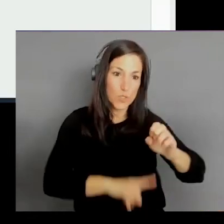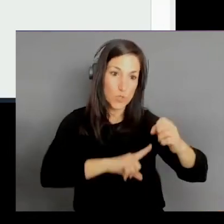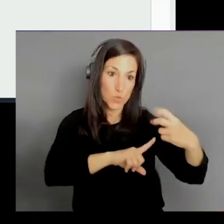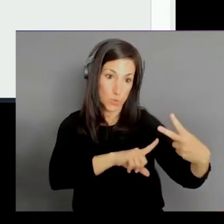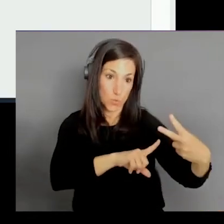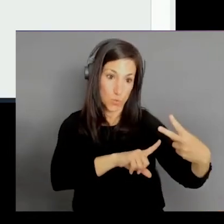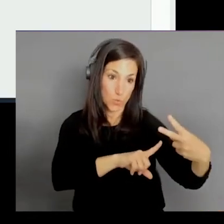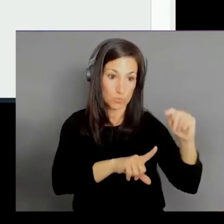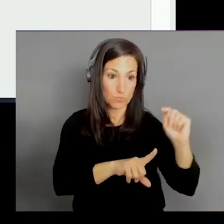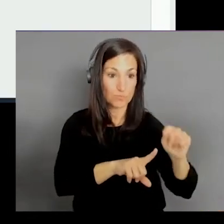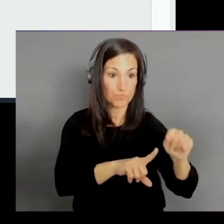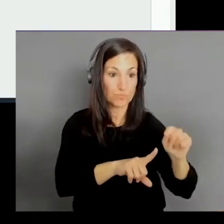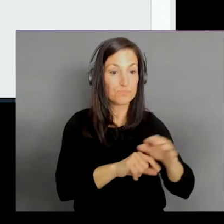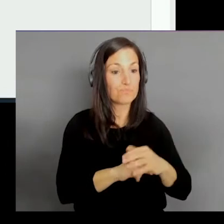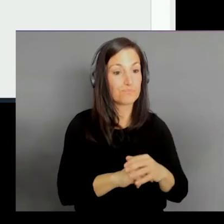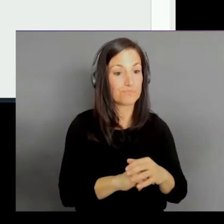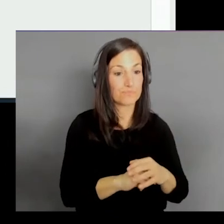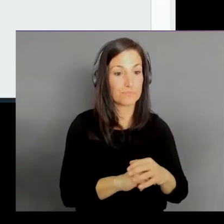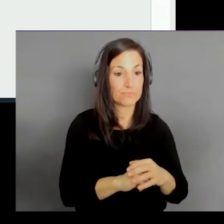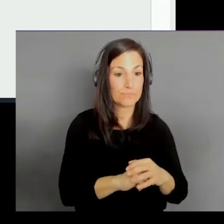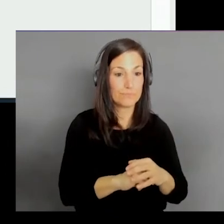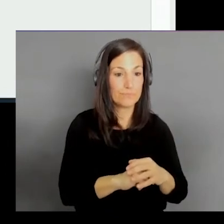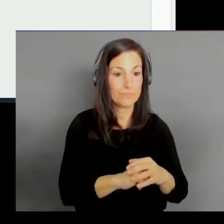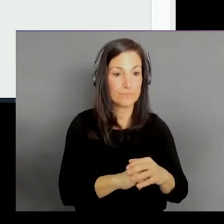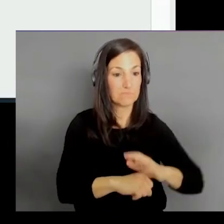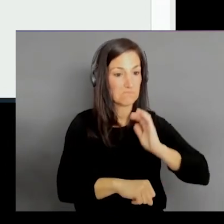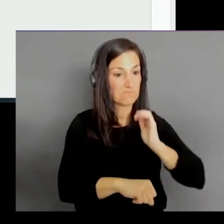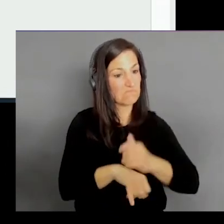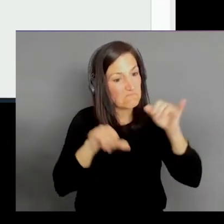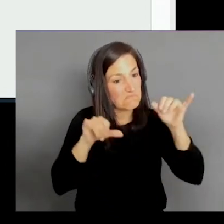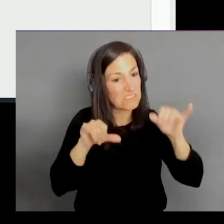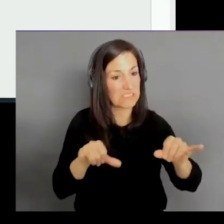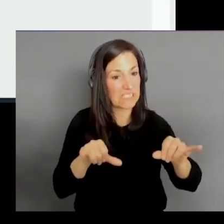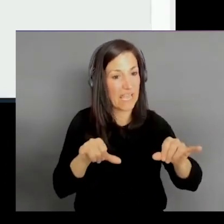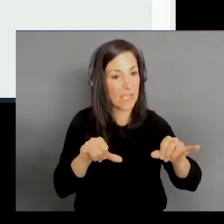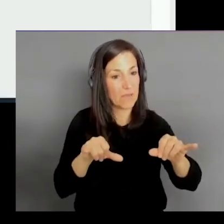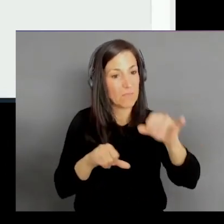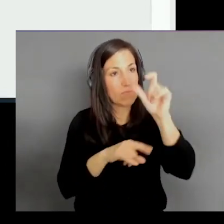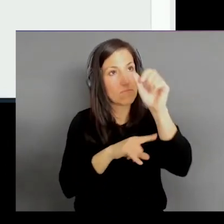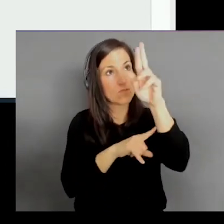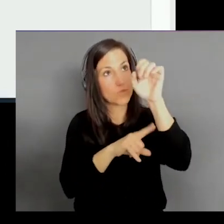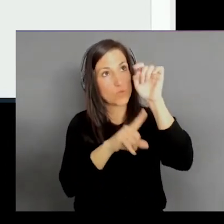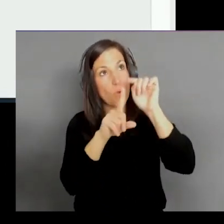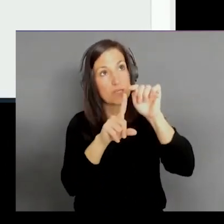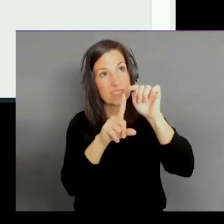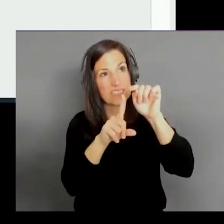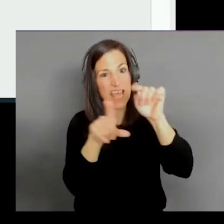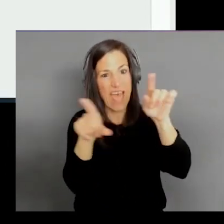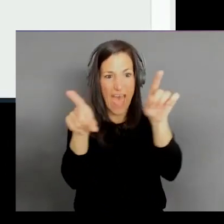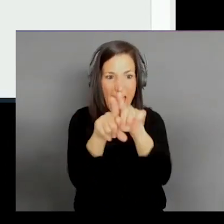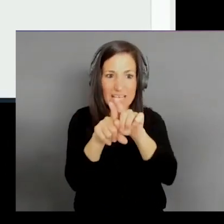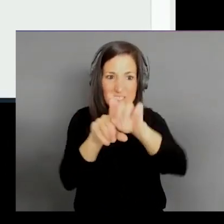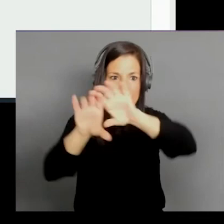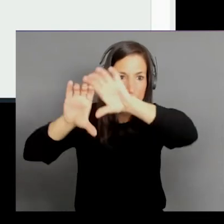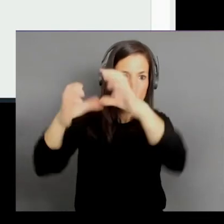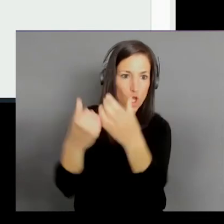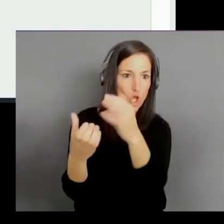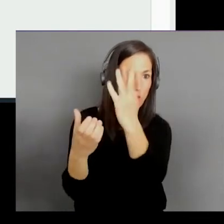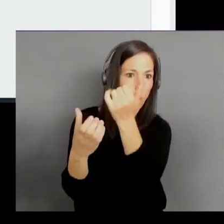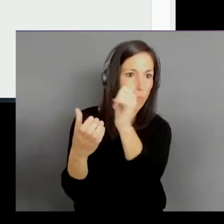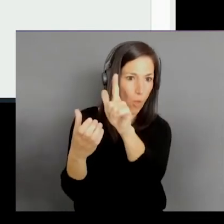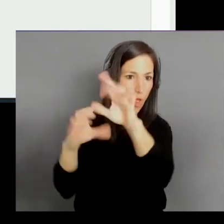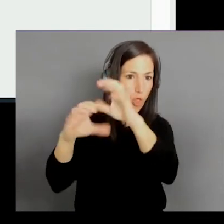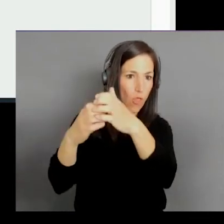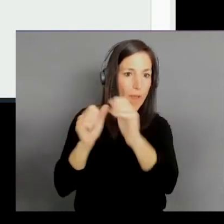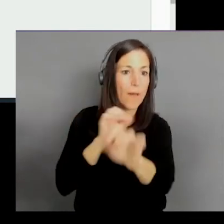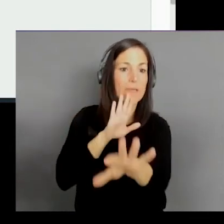I'm going to set the same source pool as that global pool. But this time, I'm going to select my region to be US